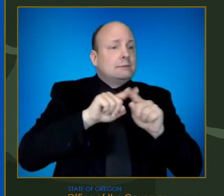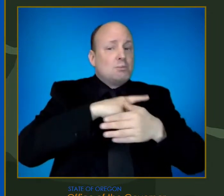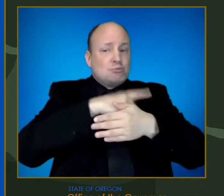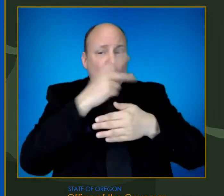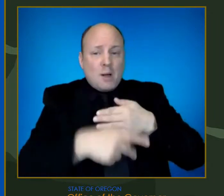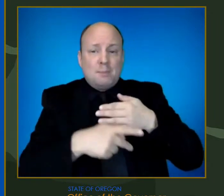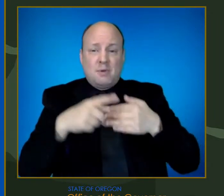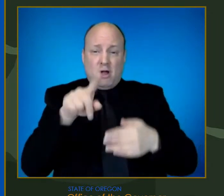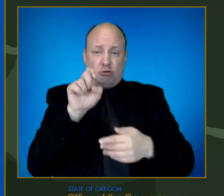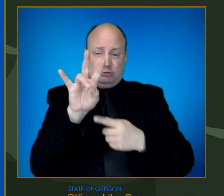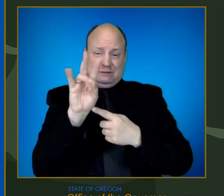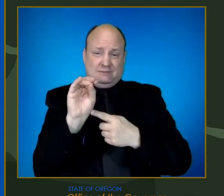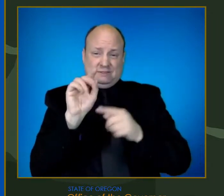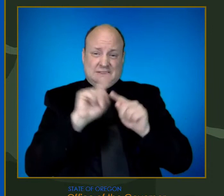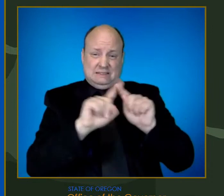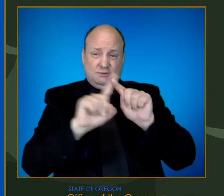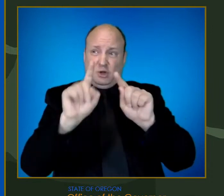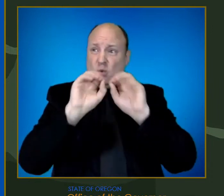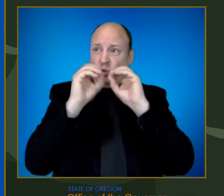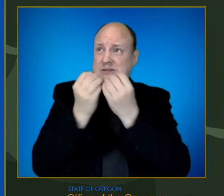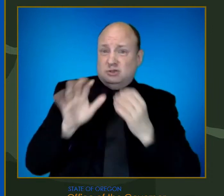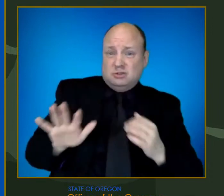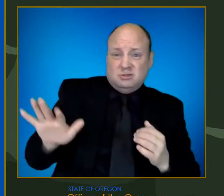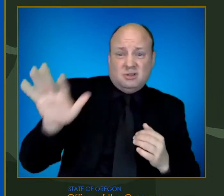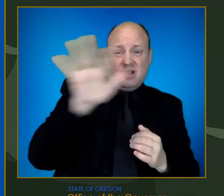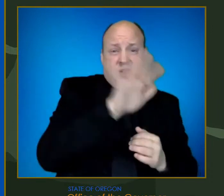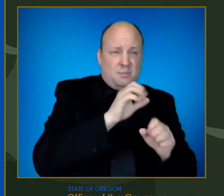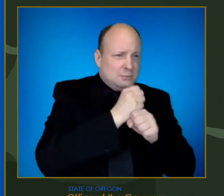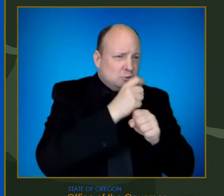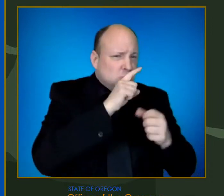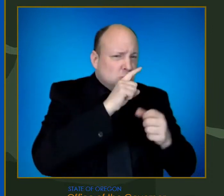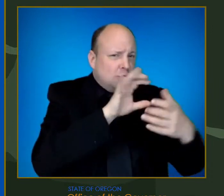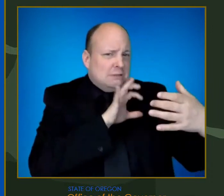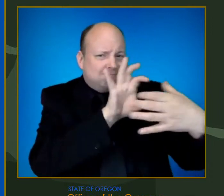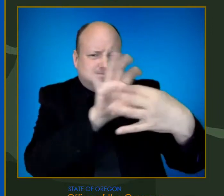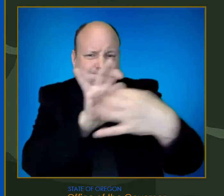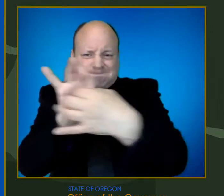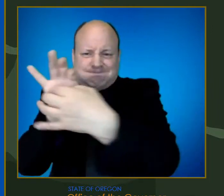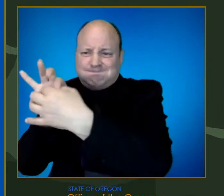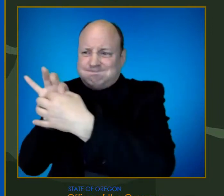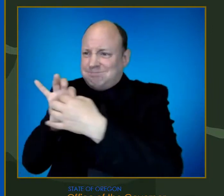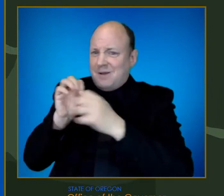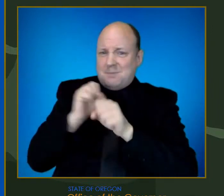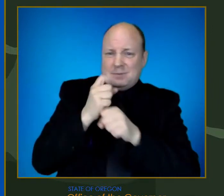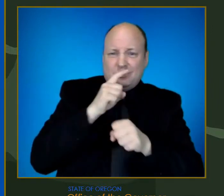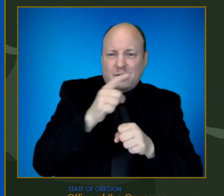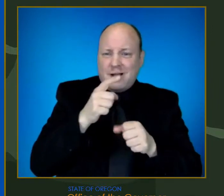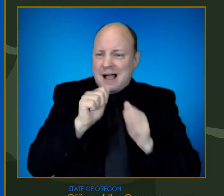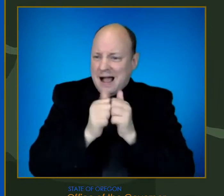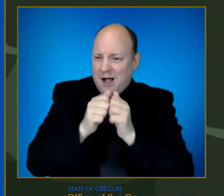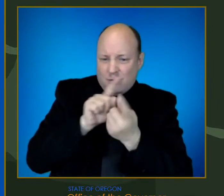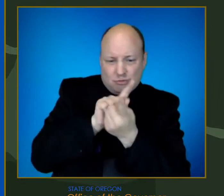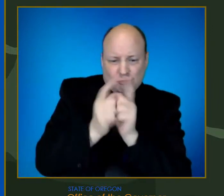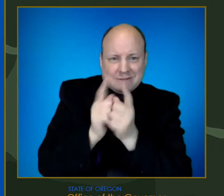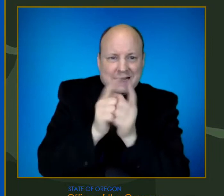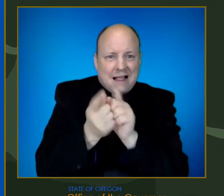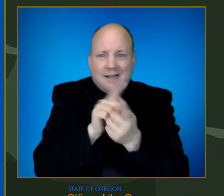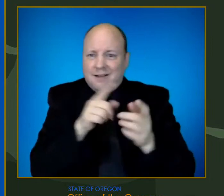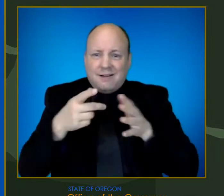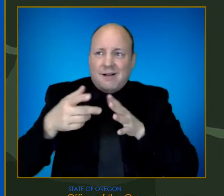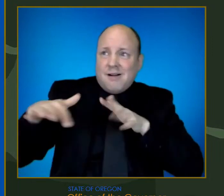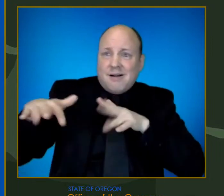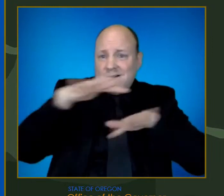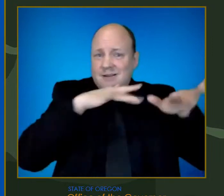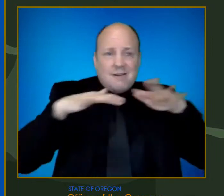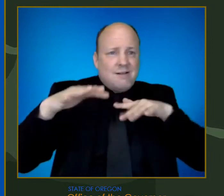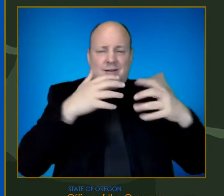and engage the community through co-produced outreach materials in 11 languages. We've provided more than 17 million in grants to CBOs